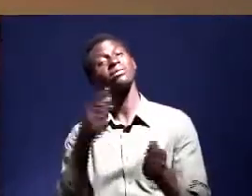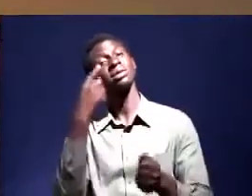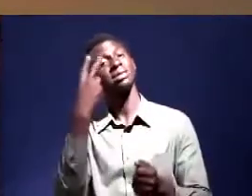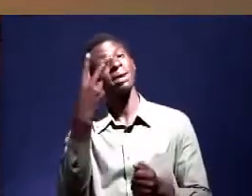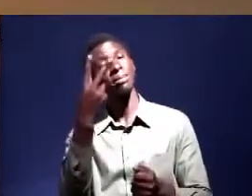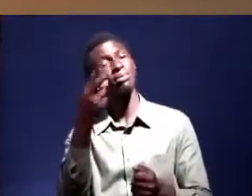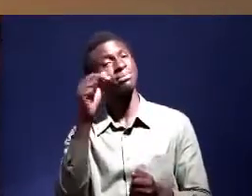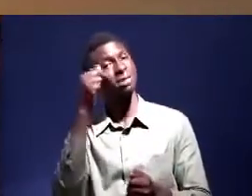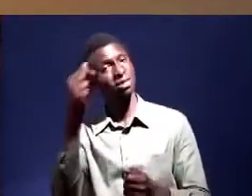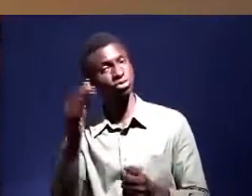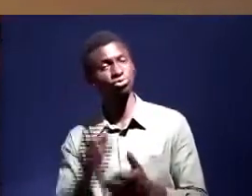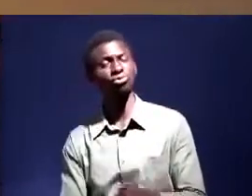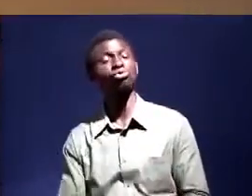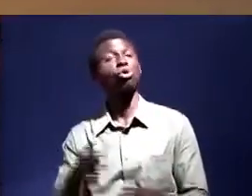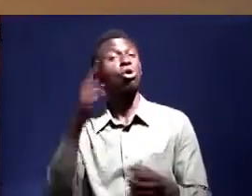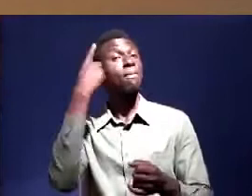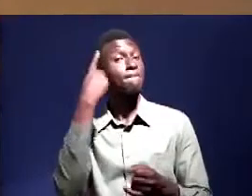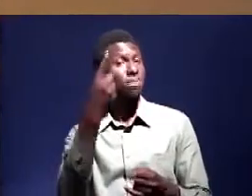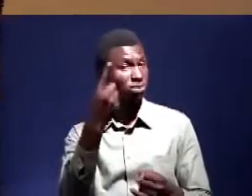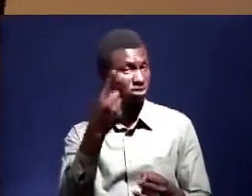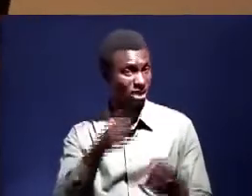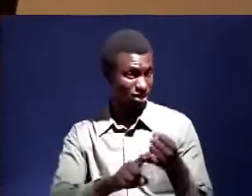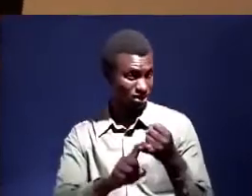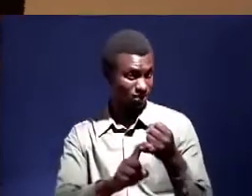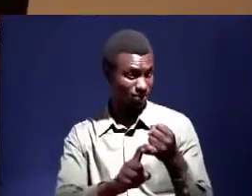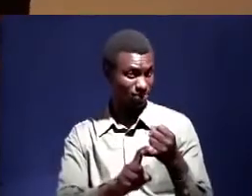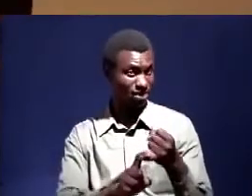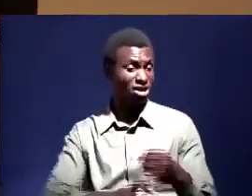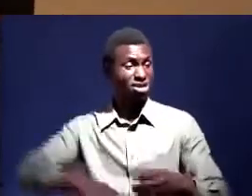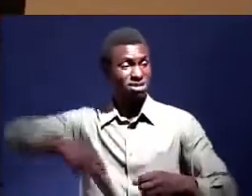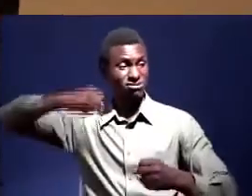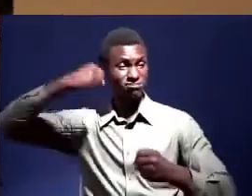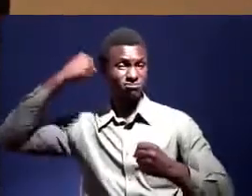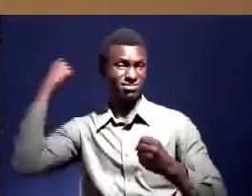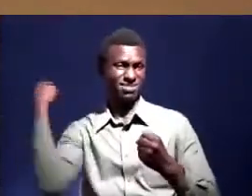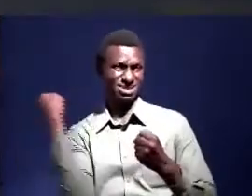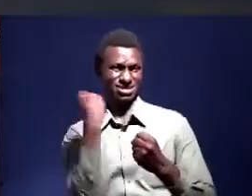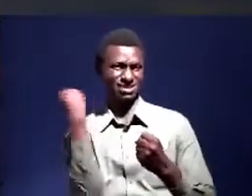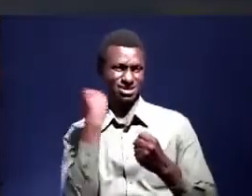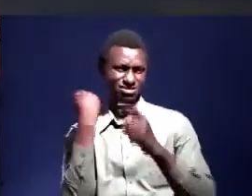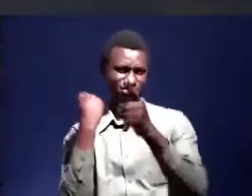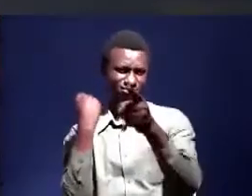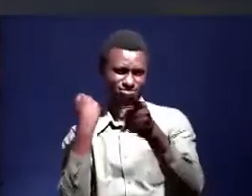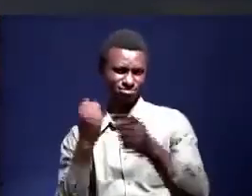you. One, to enable you to face the temptations of Satan.